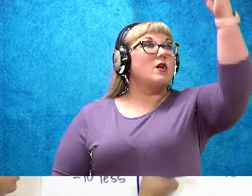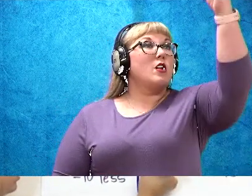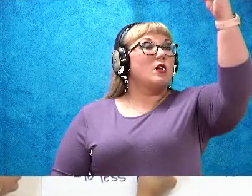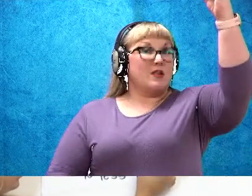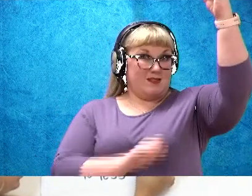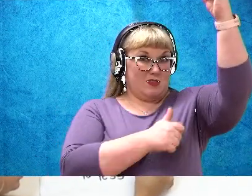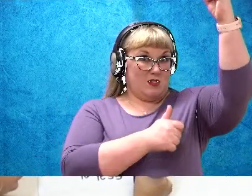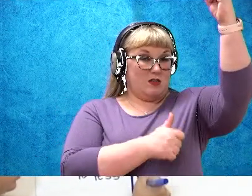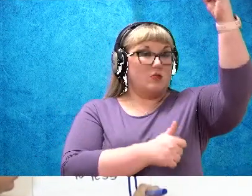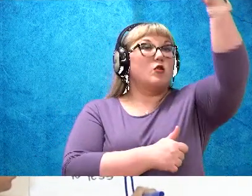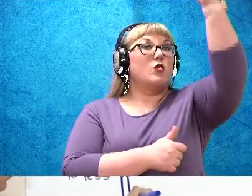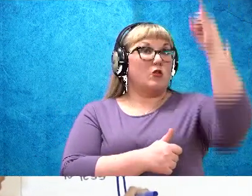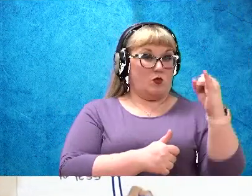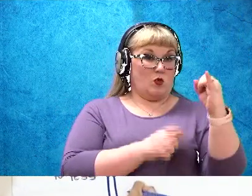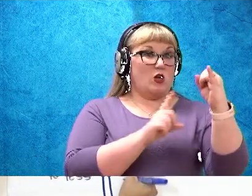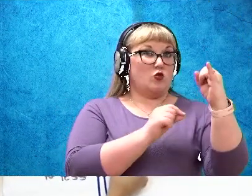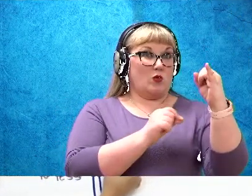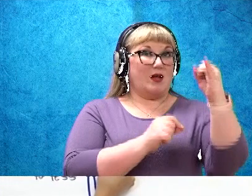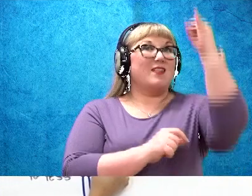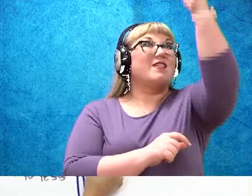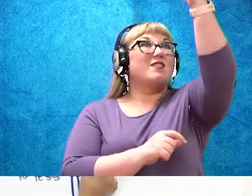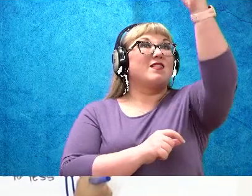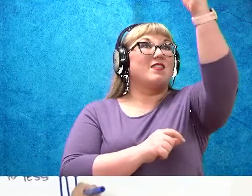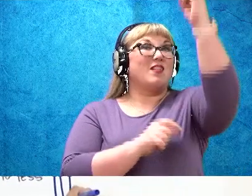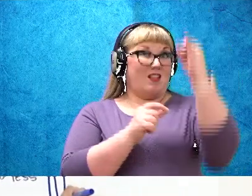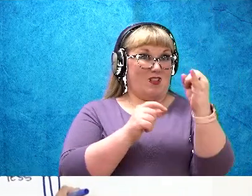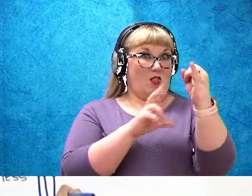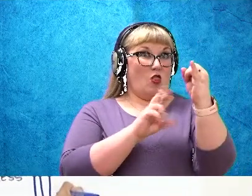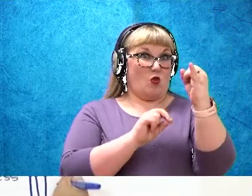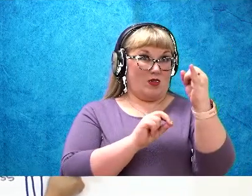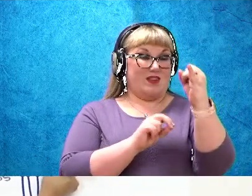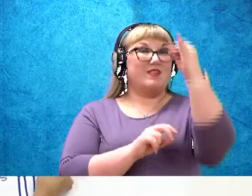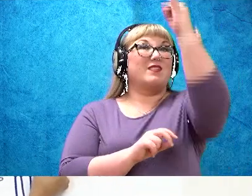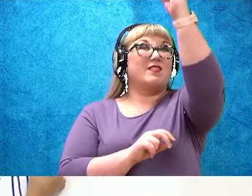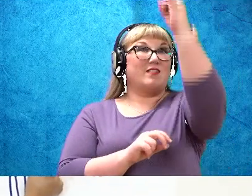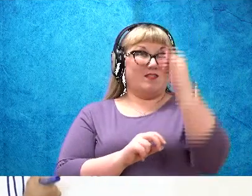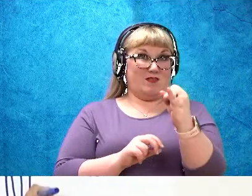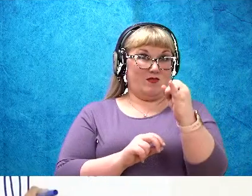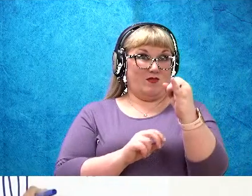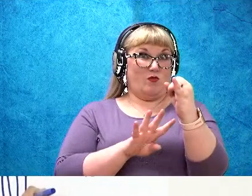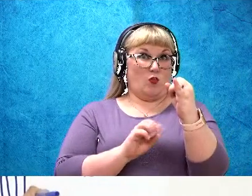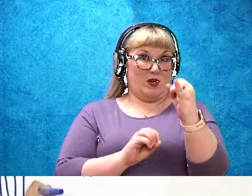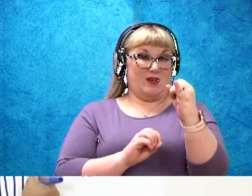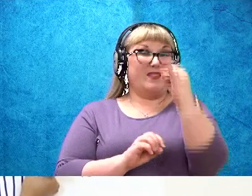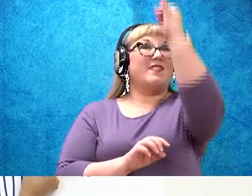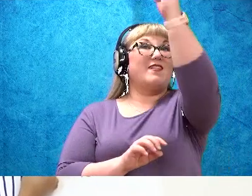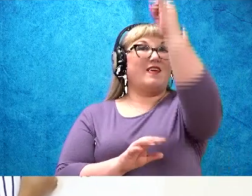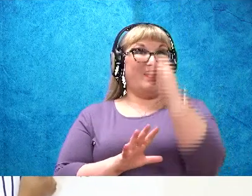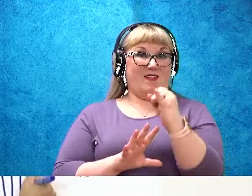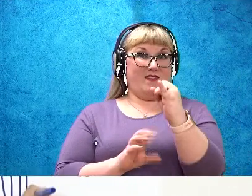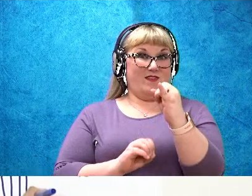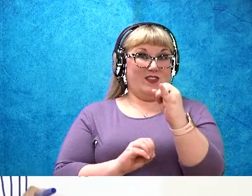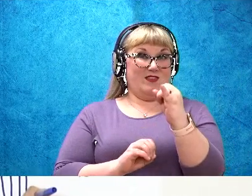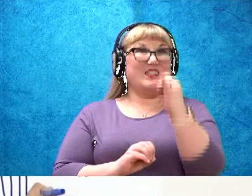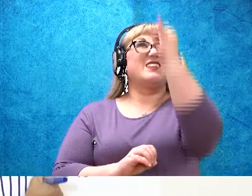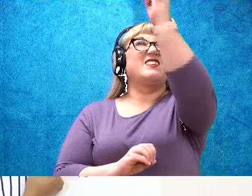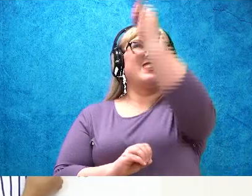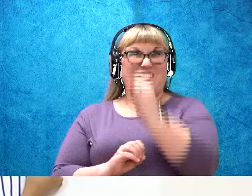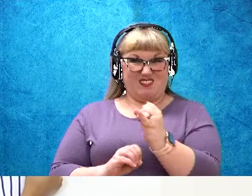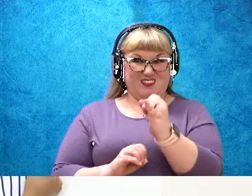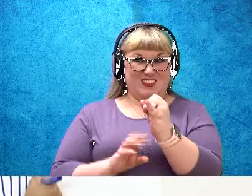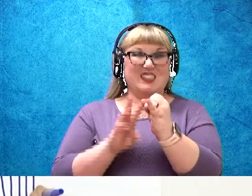10, 20, 30, 40,